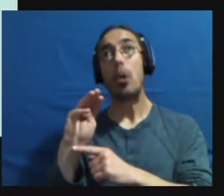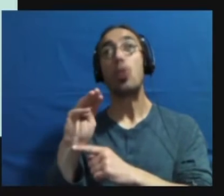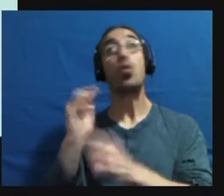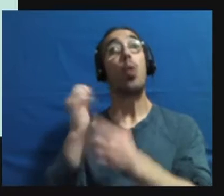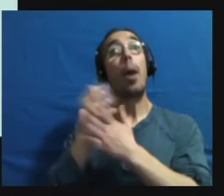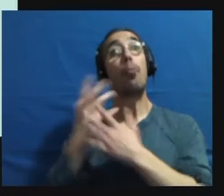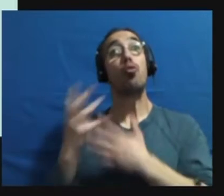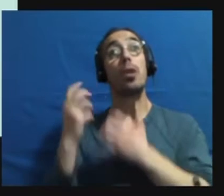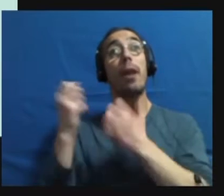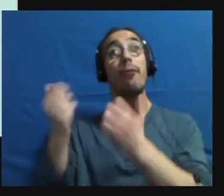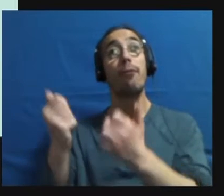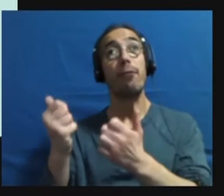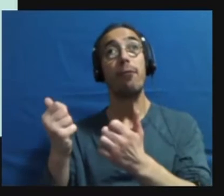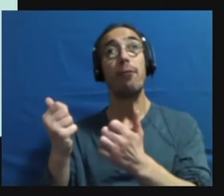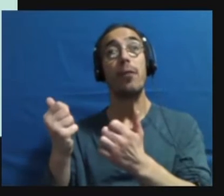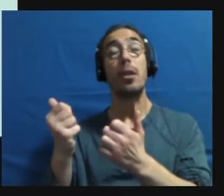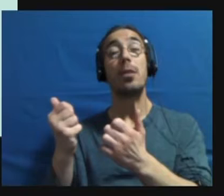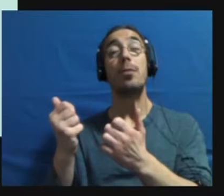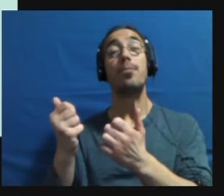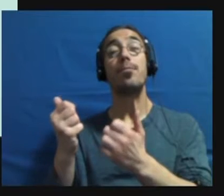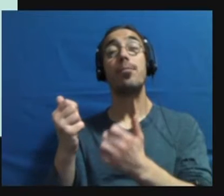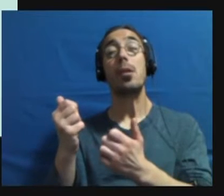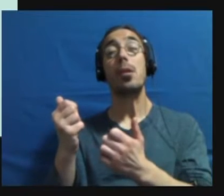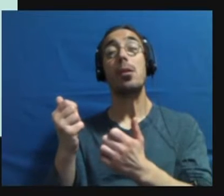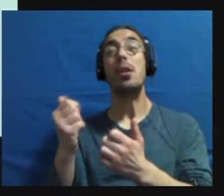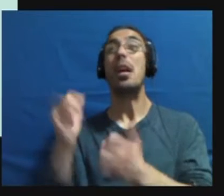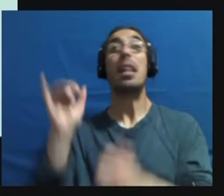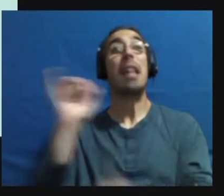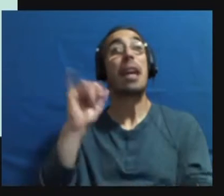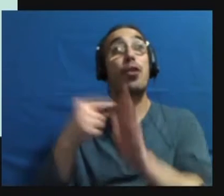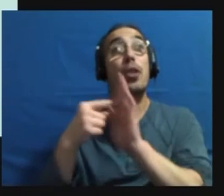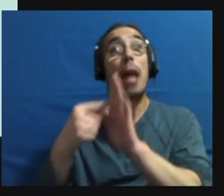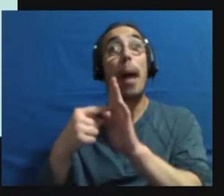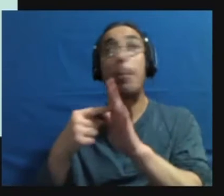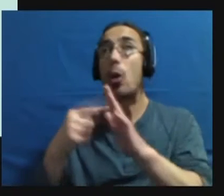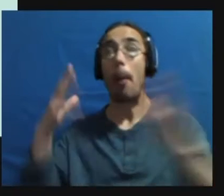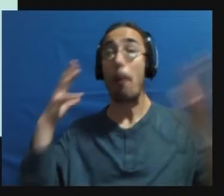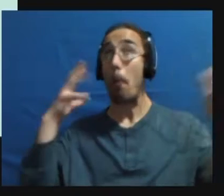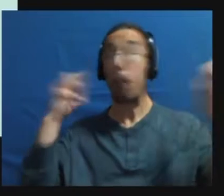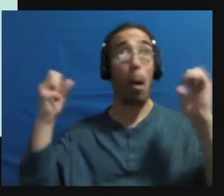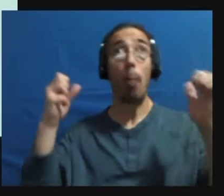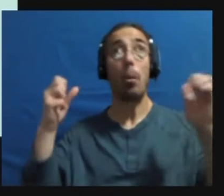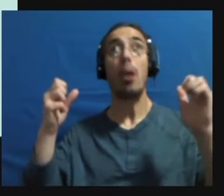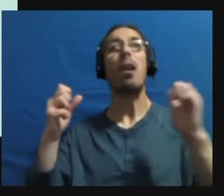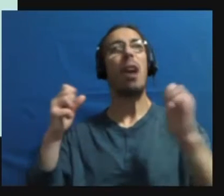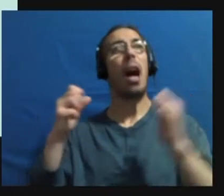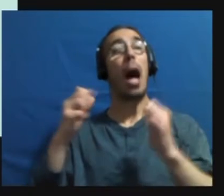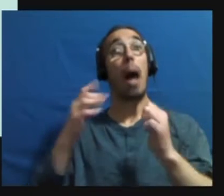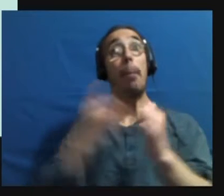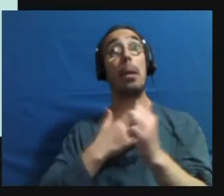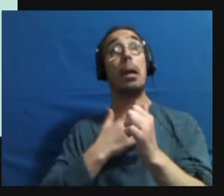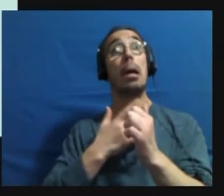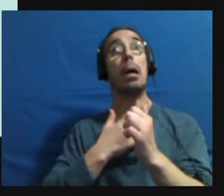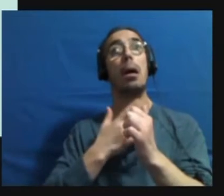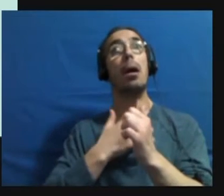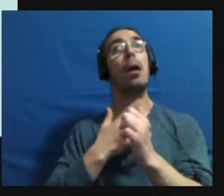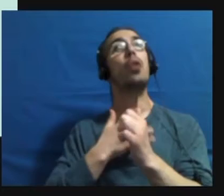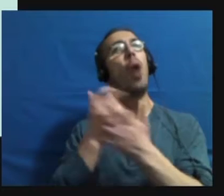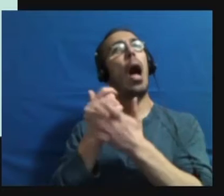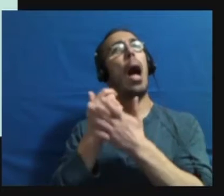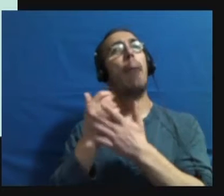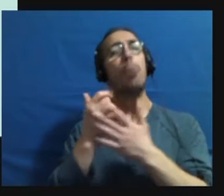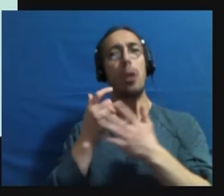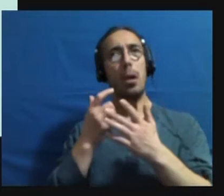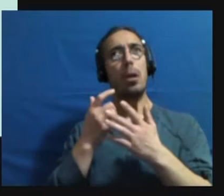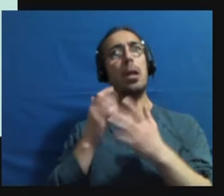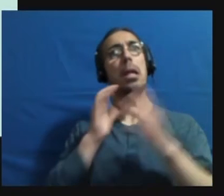maybe an ongoing loud noise that's not ending. So I might be stimming to communicate through my body.